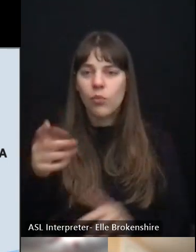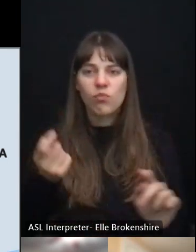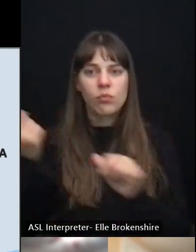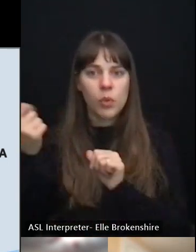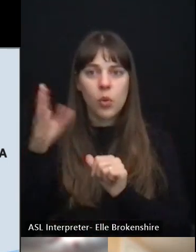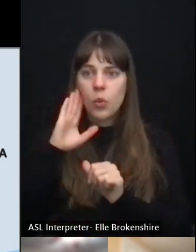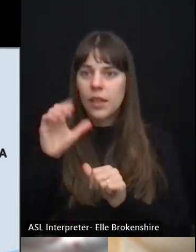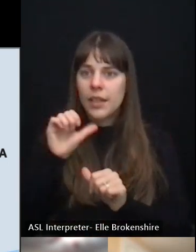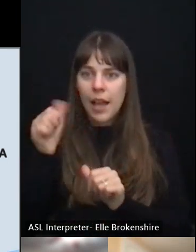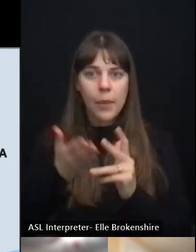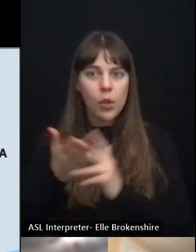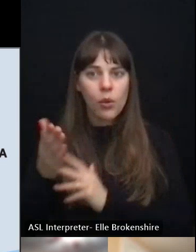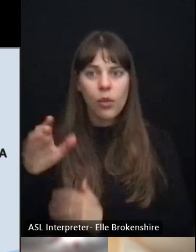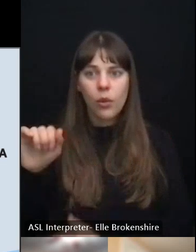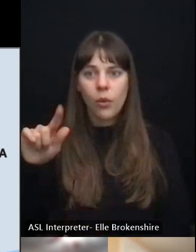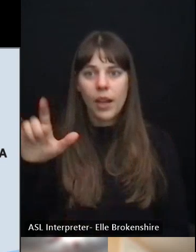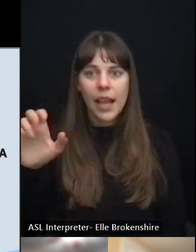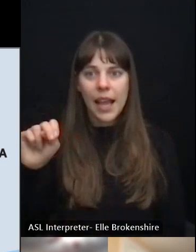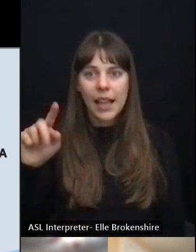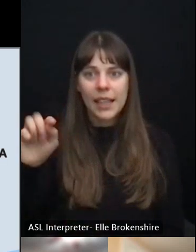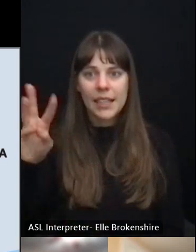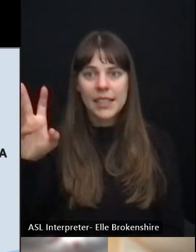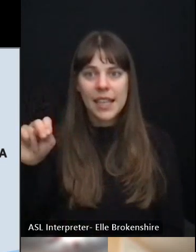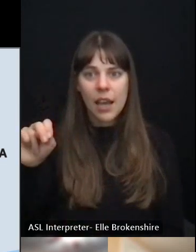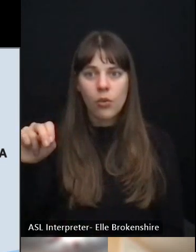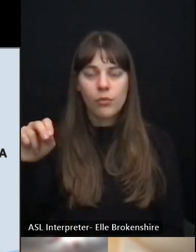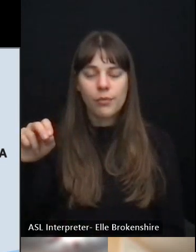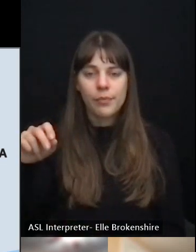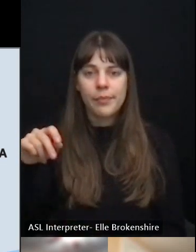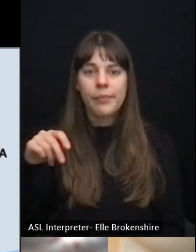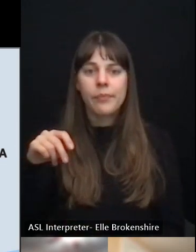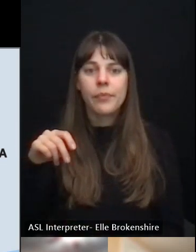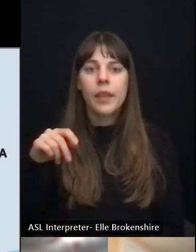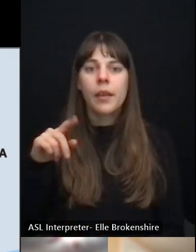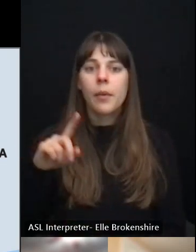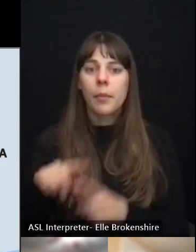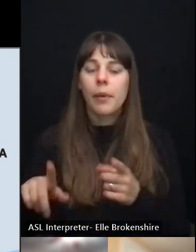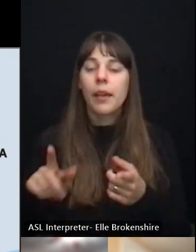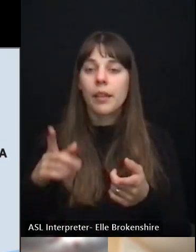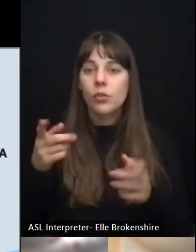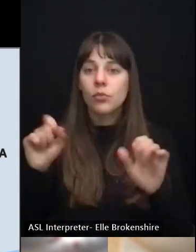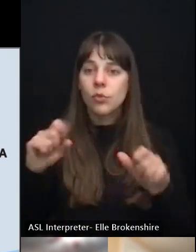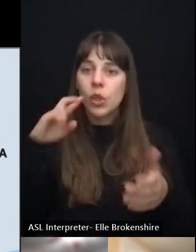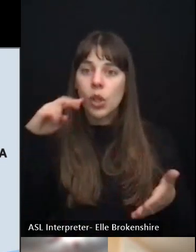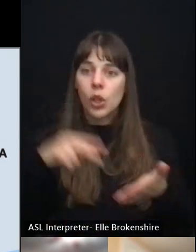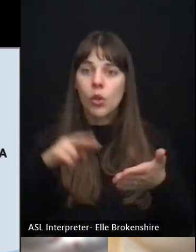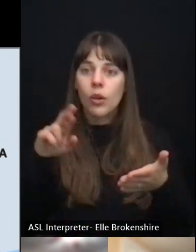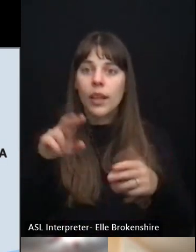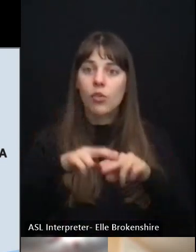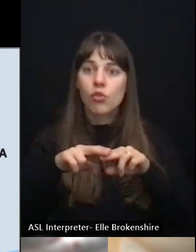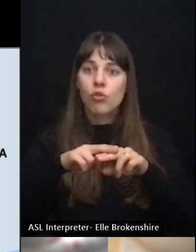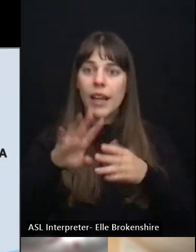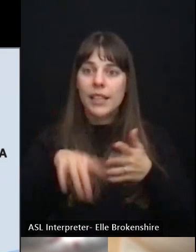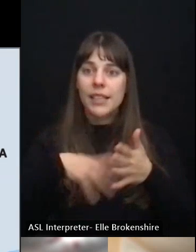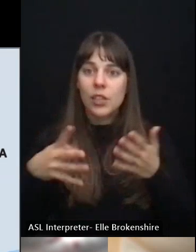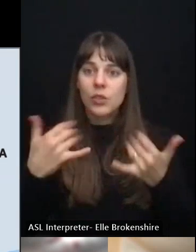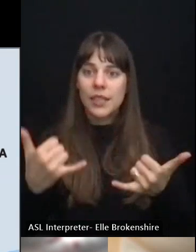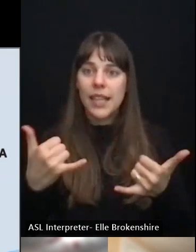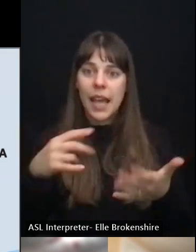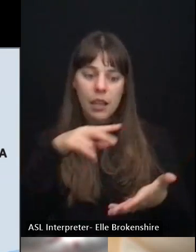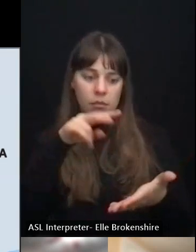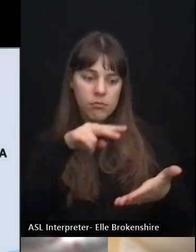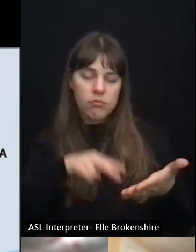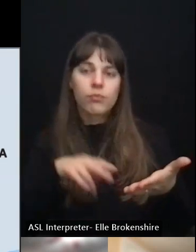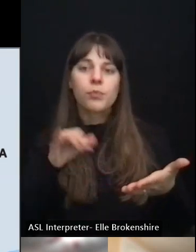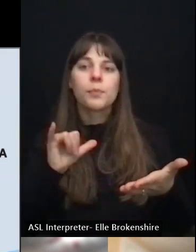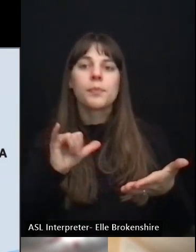through Allentown during those hours, but otherwise you can look at the rail schedule today and assume that those trips would be when